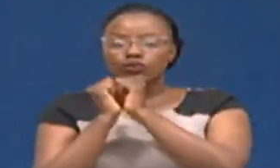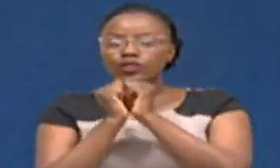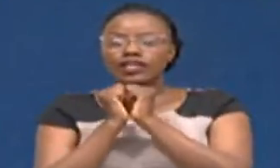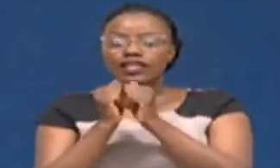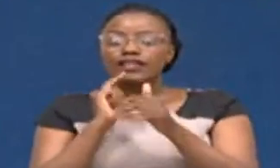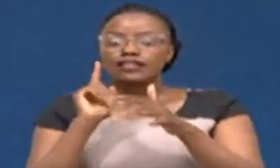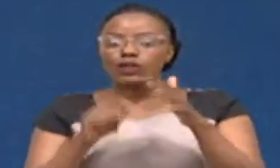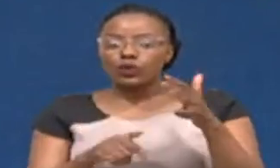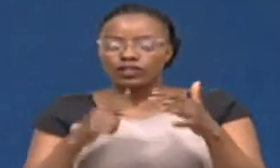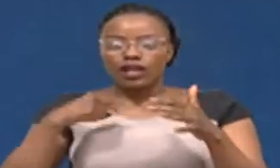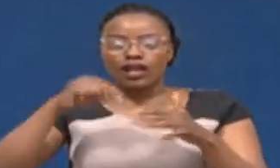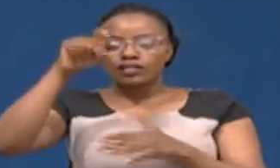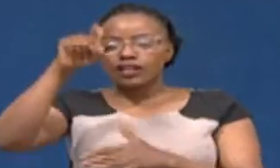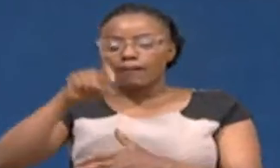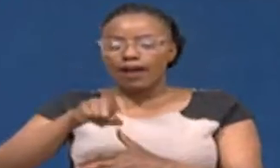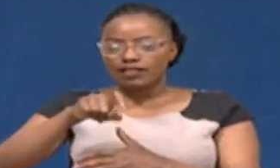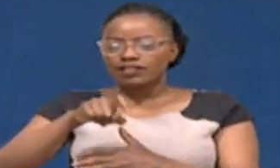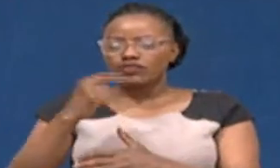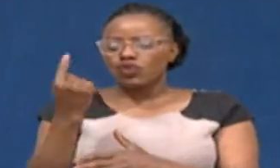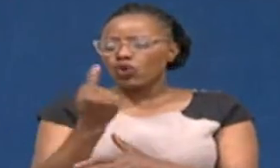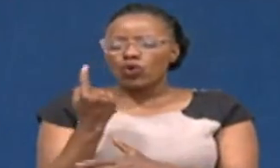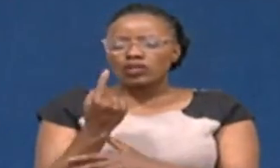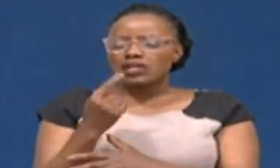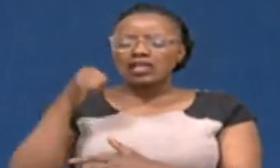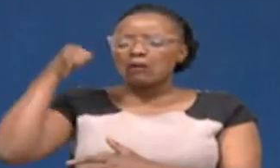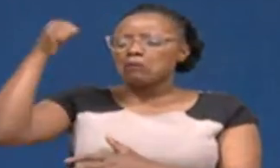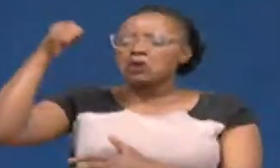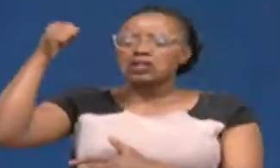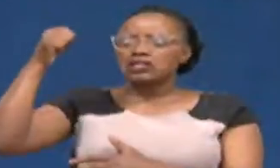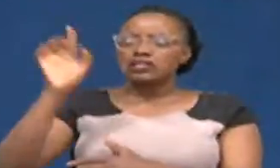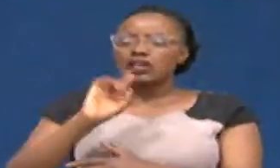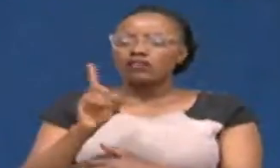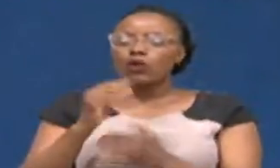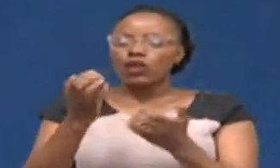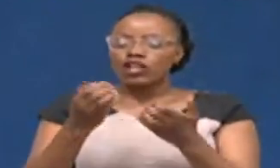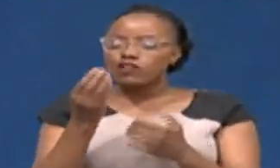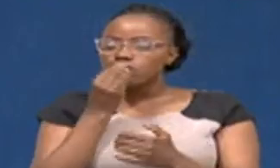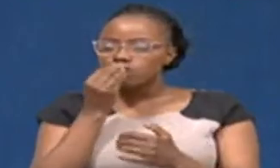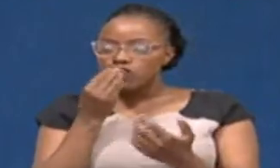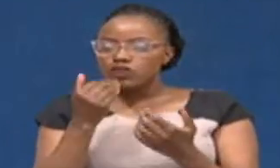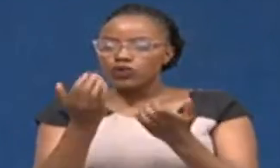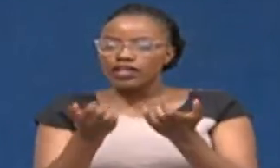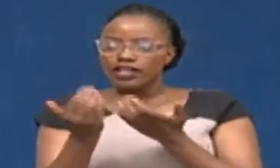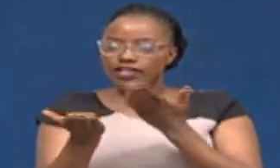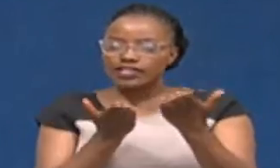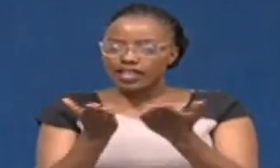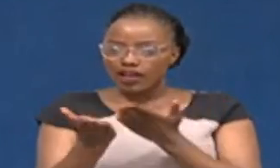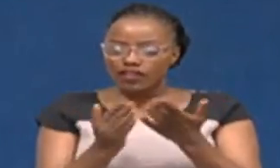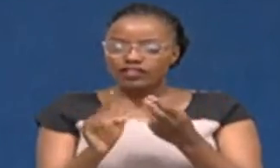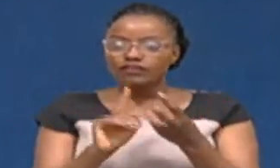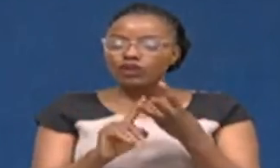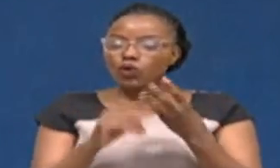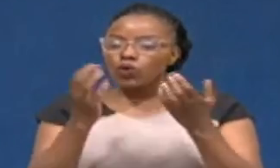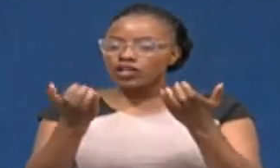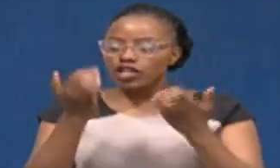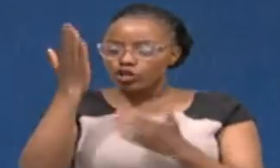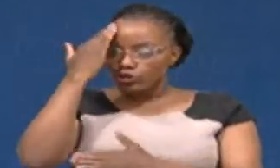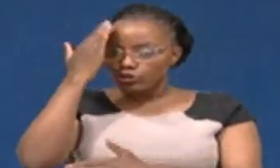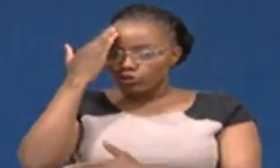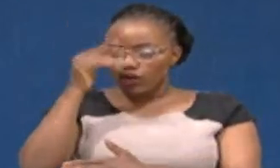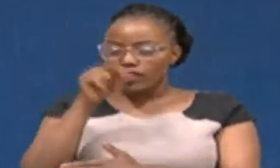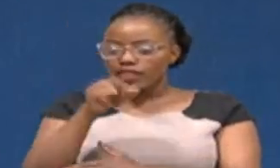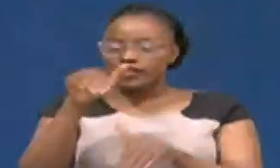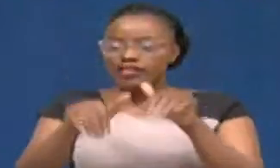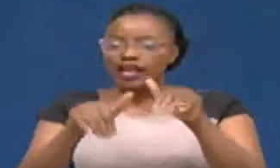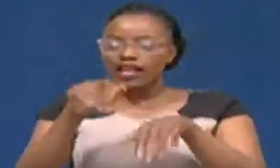say we must not just politic. We need food on the table. We need services. We need to know that